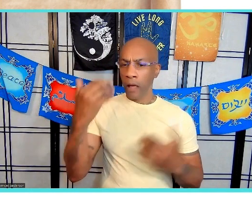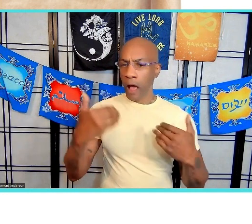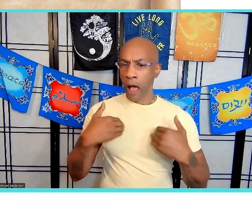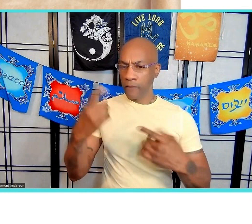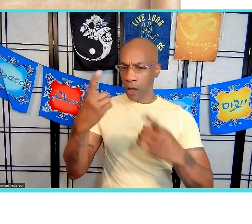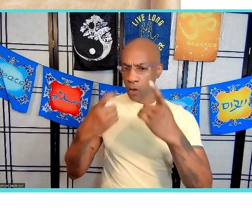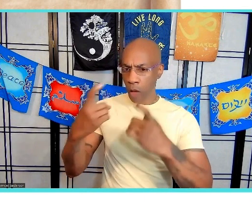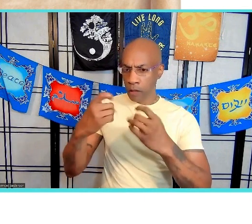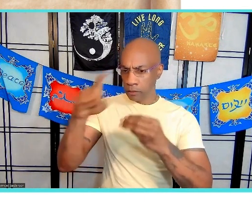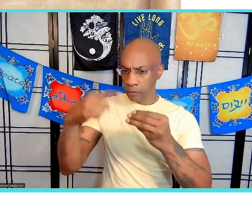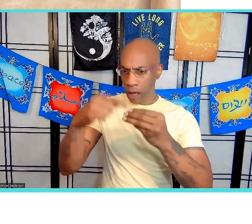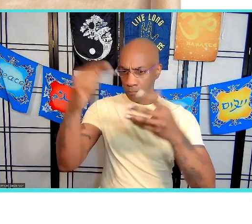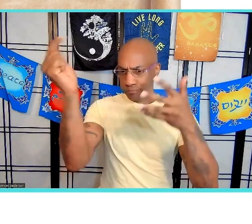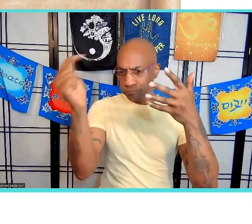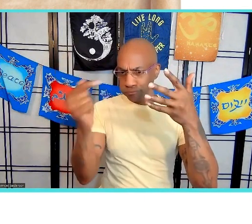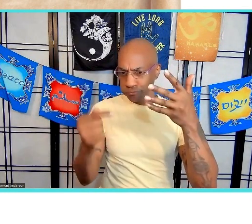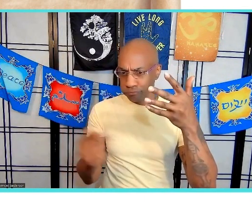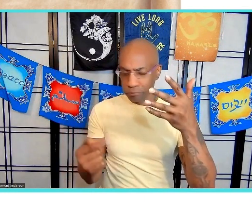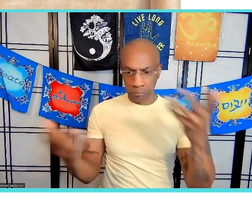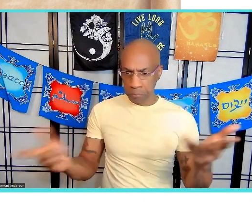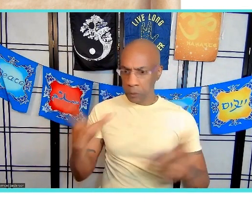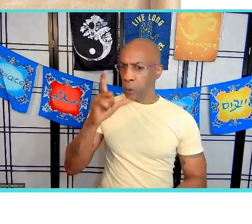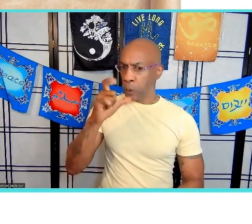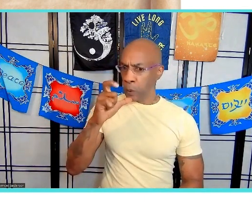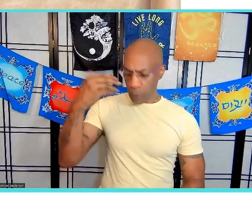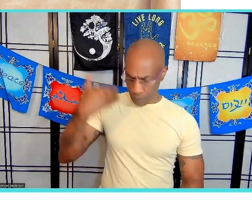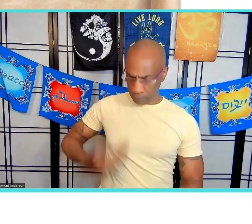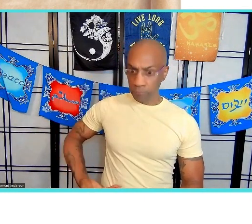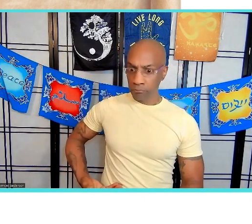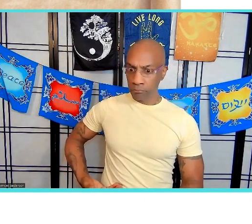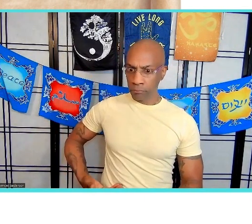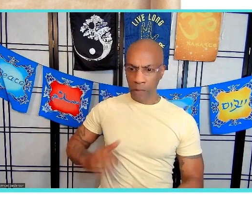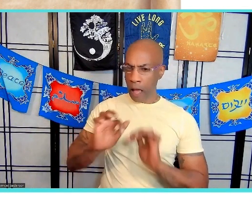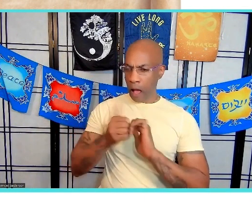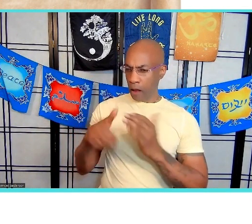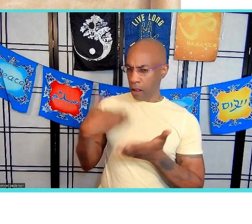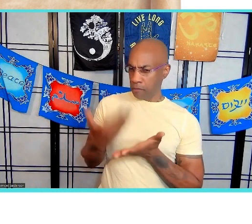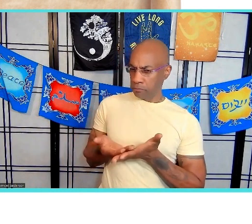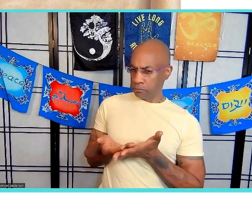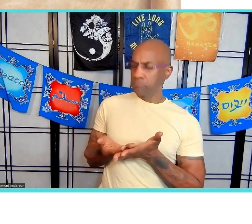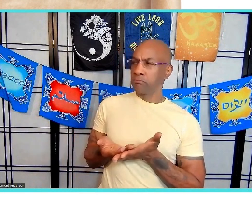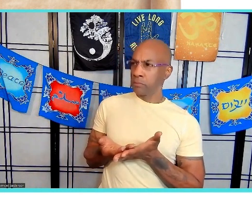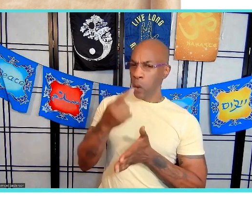have questions, any number of questions, such as, who am I? How did I get